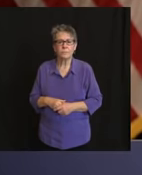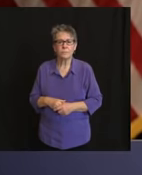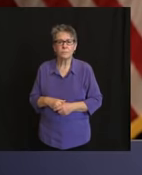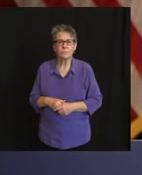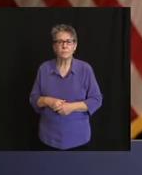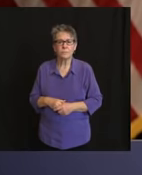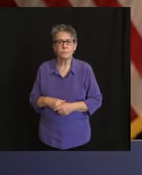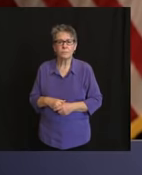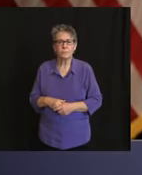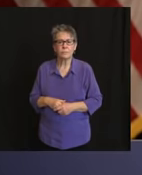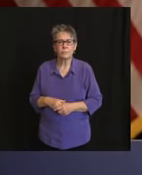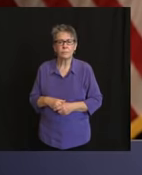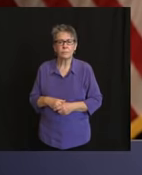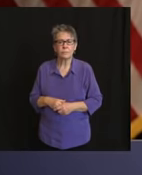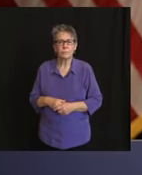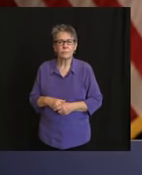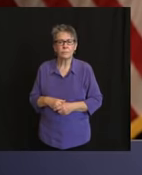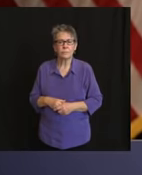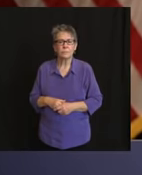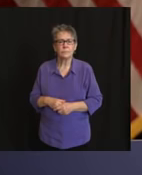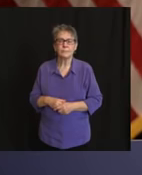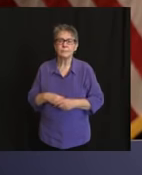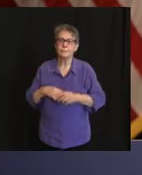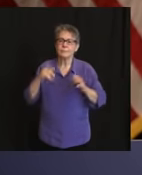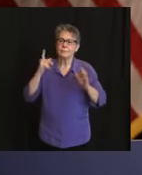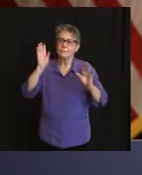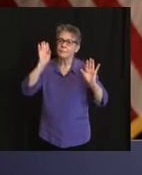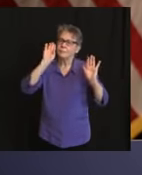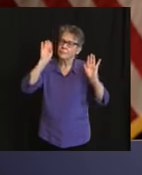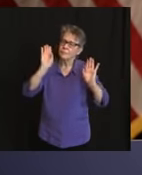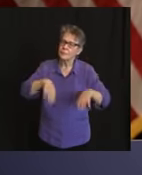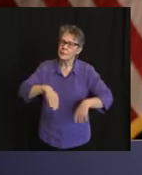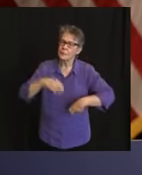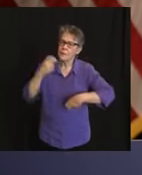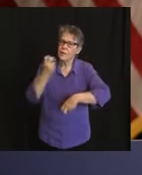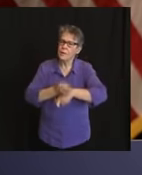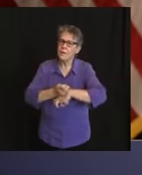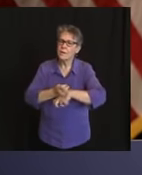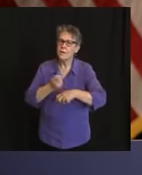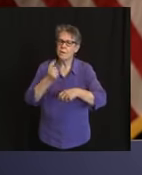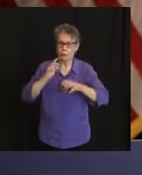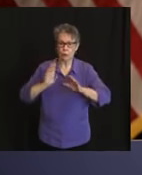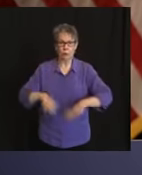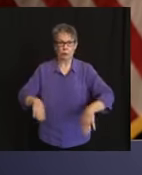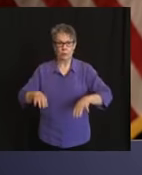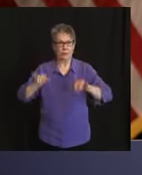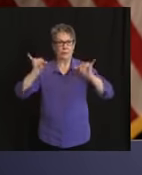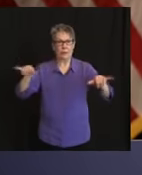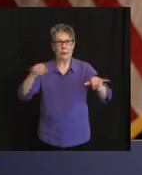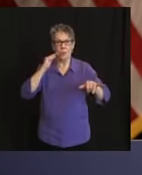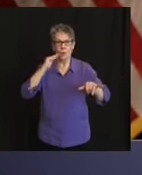remote learning is living that. And it depends also on the age of the kid and the grade that they're in terms of